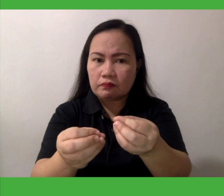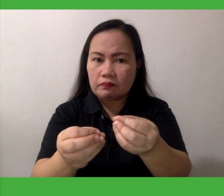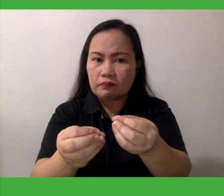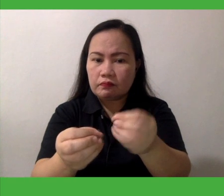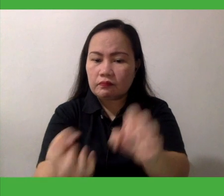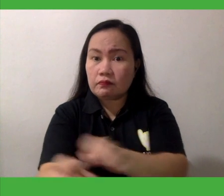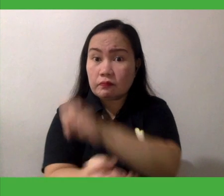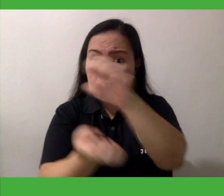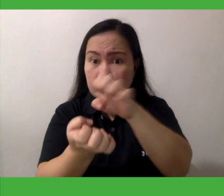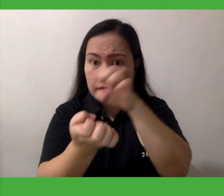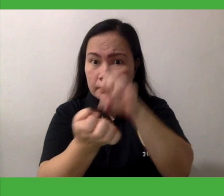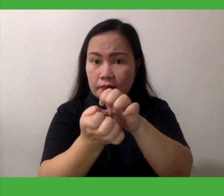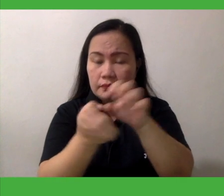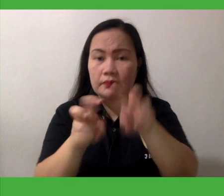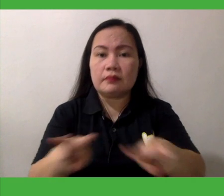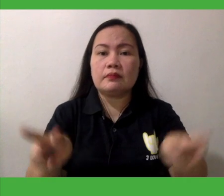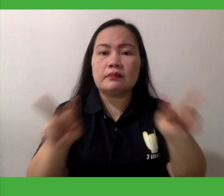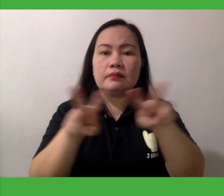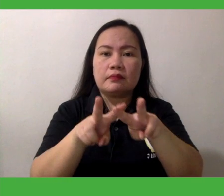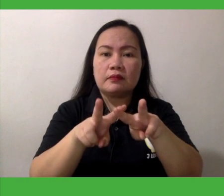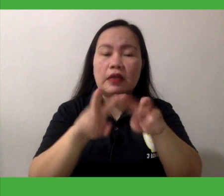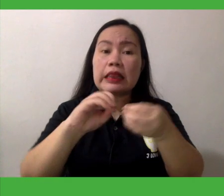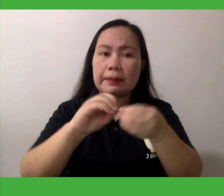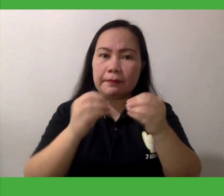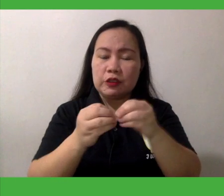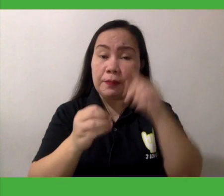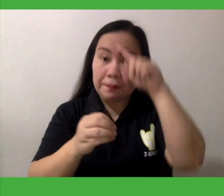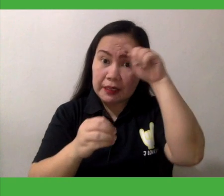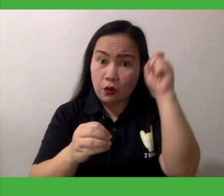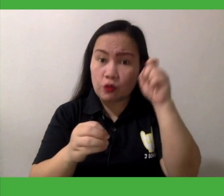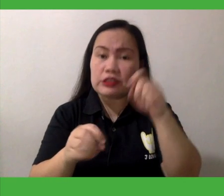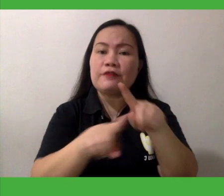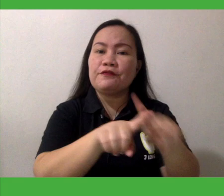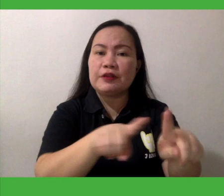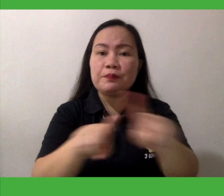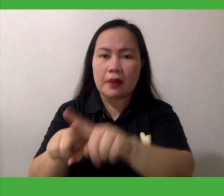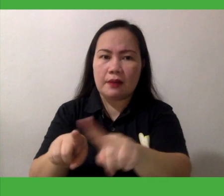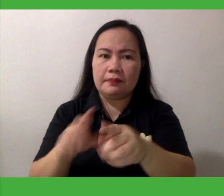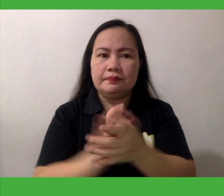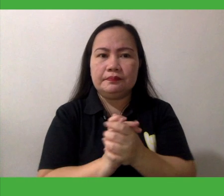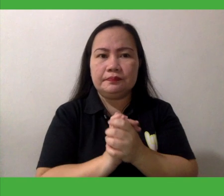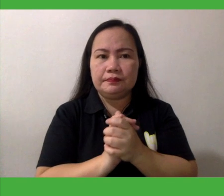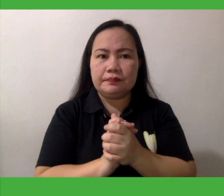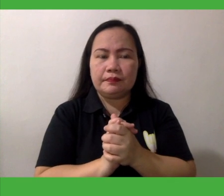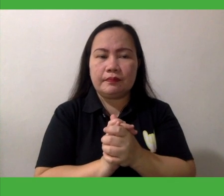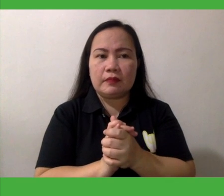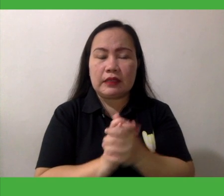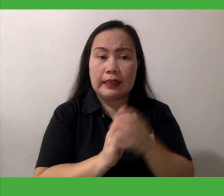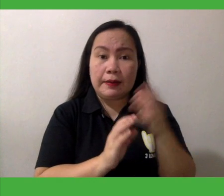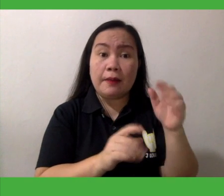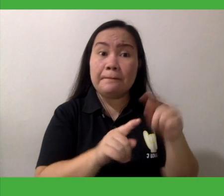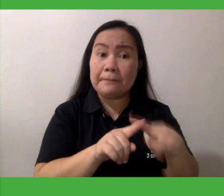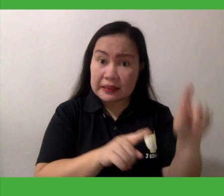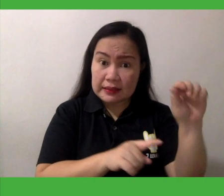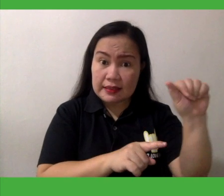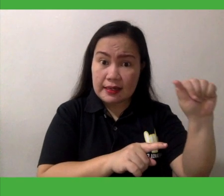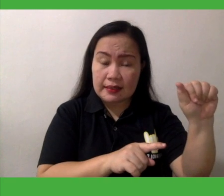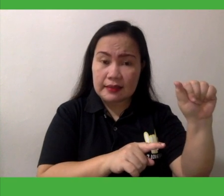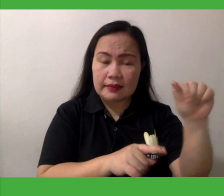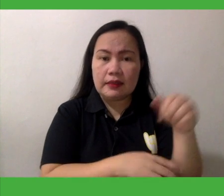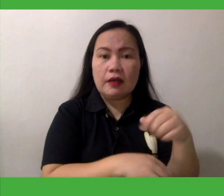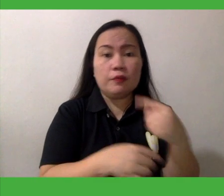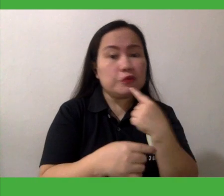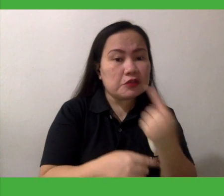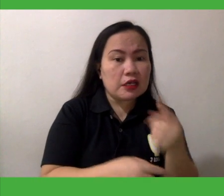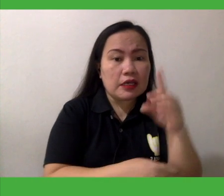ng exact value. Why? Kasi it varies. Okay? Iba-iba. Okay? Unlike this one,